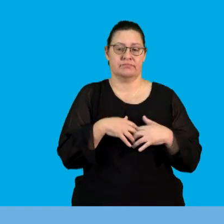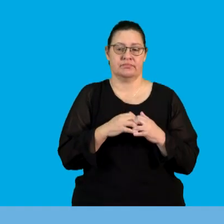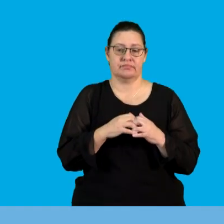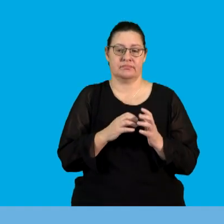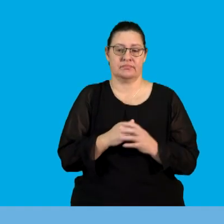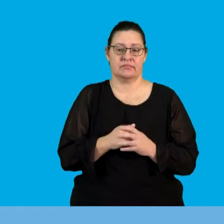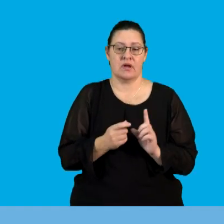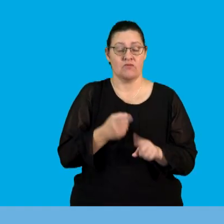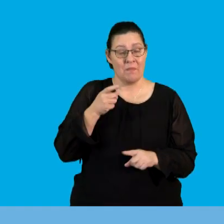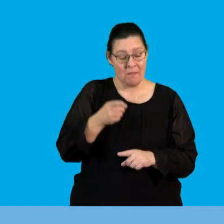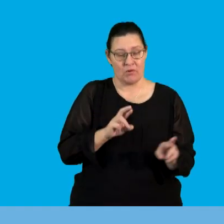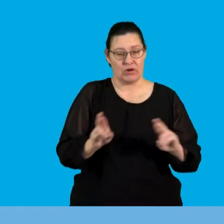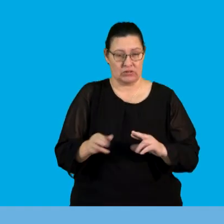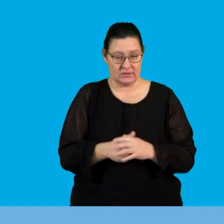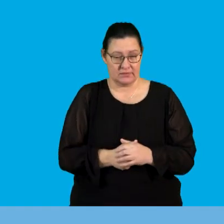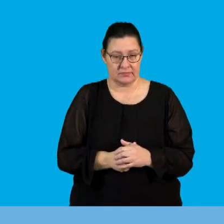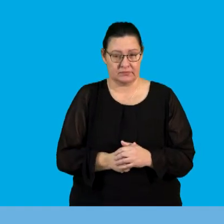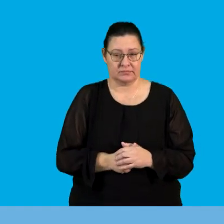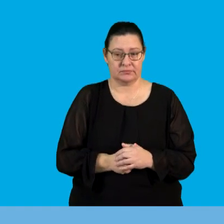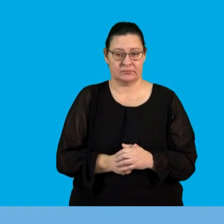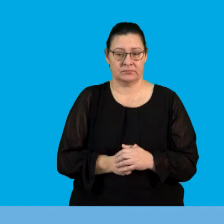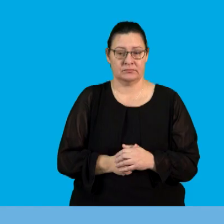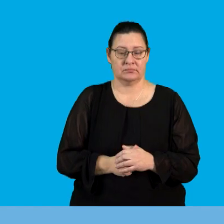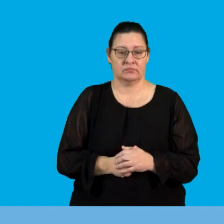formed from that reaction.